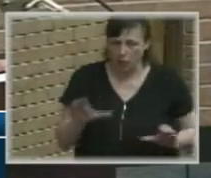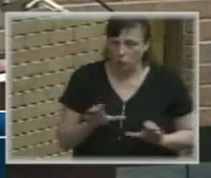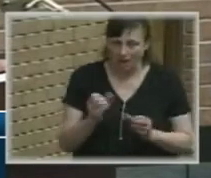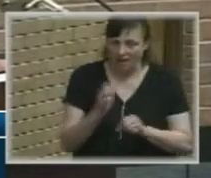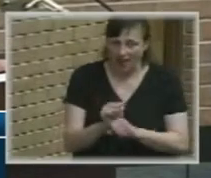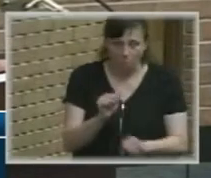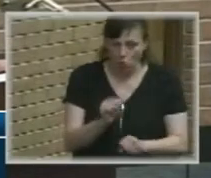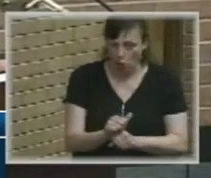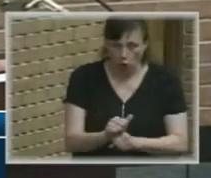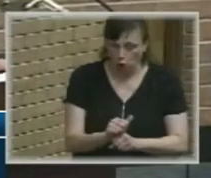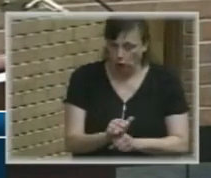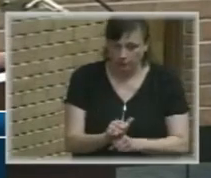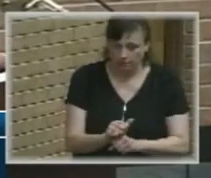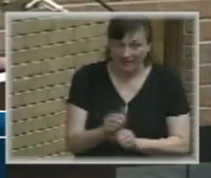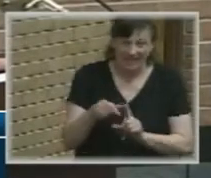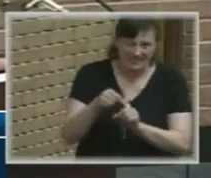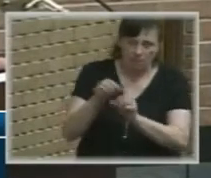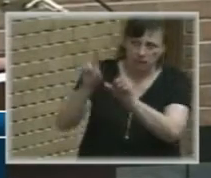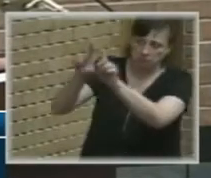that point.